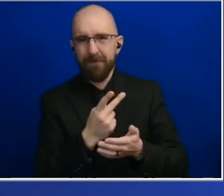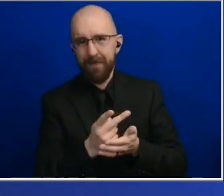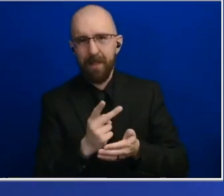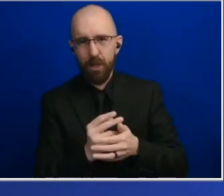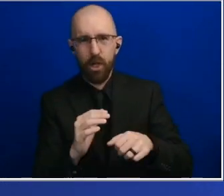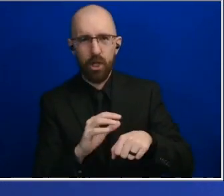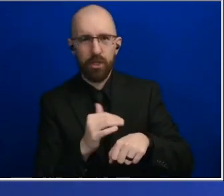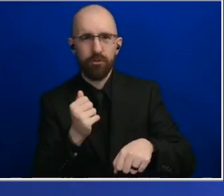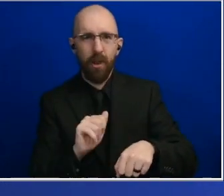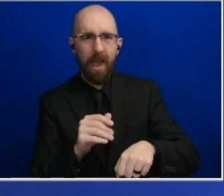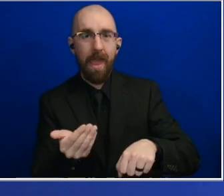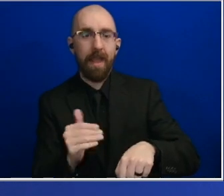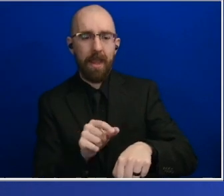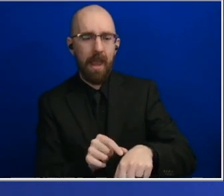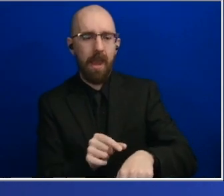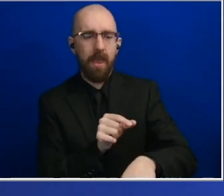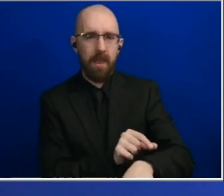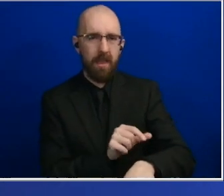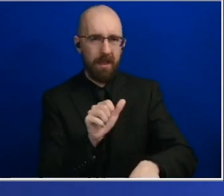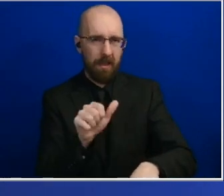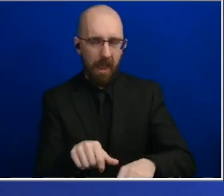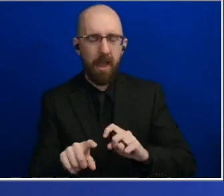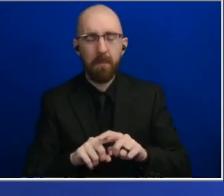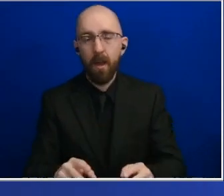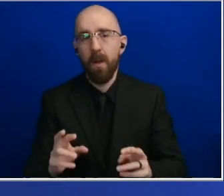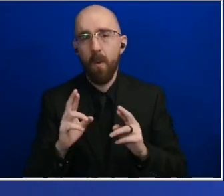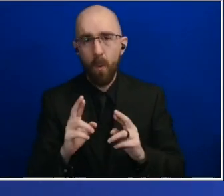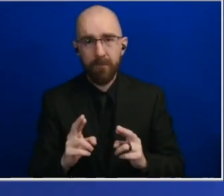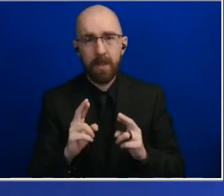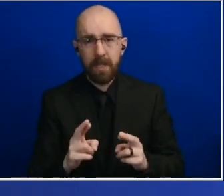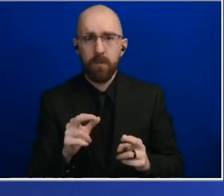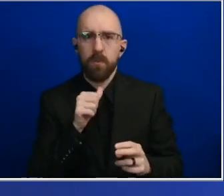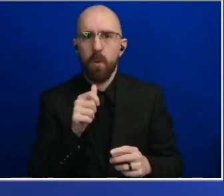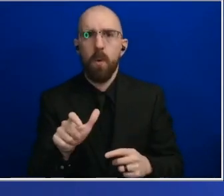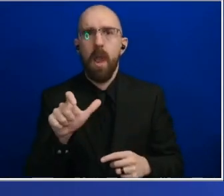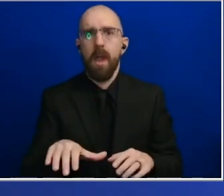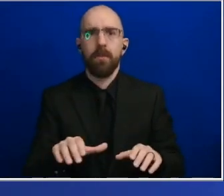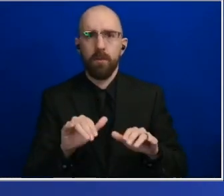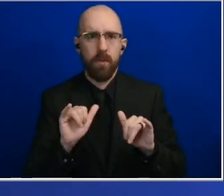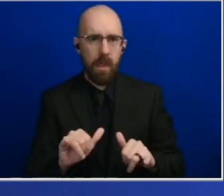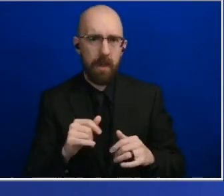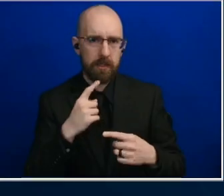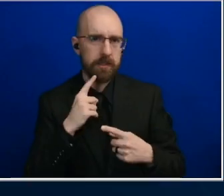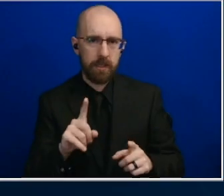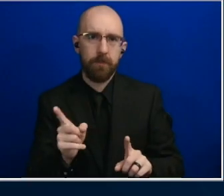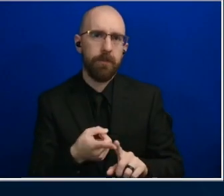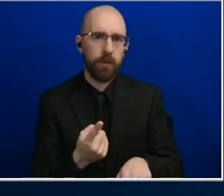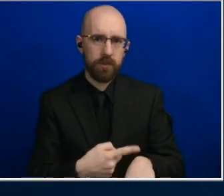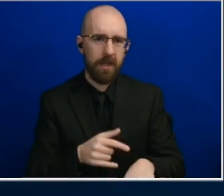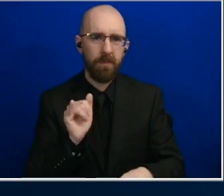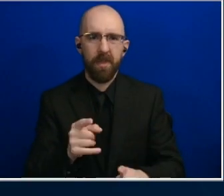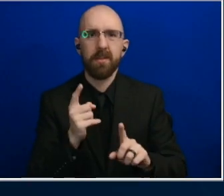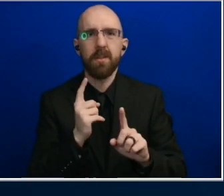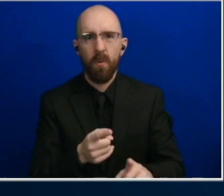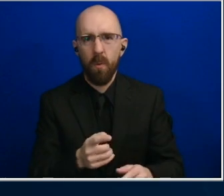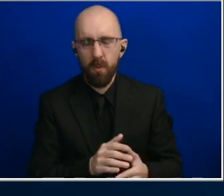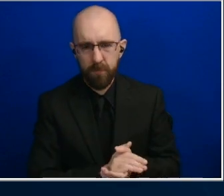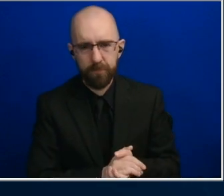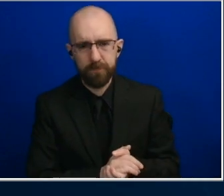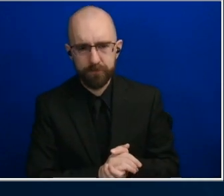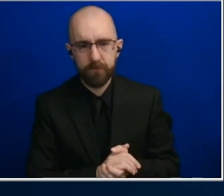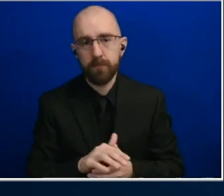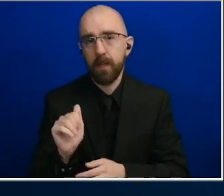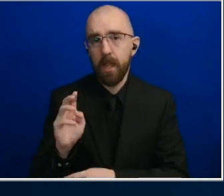But hopefully, we don't have to do that, and it's successful the first time. That's our goal. Amy has a question